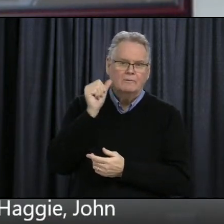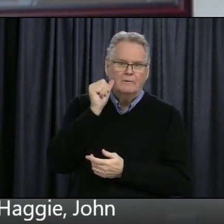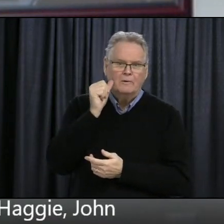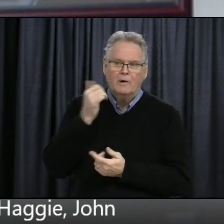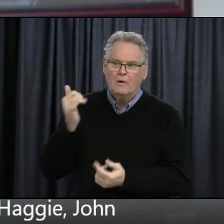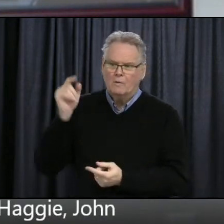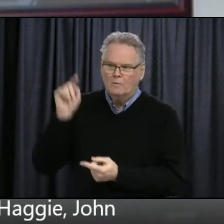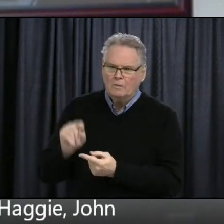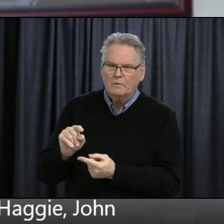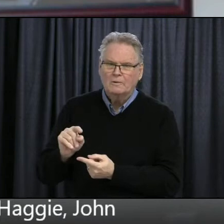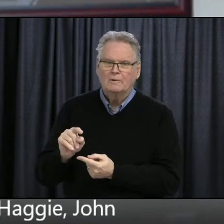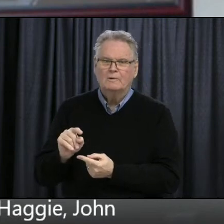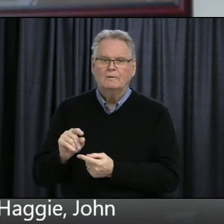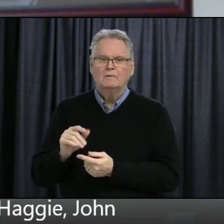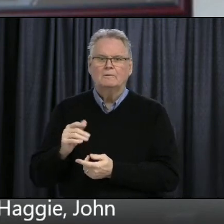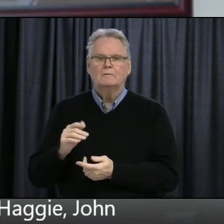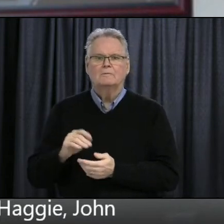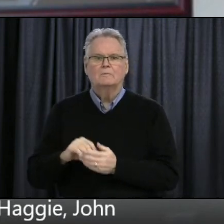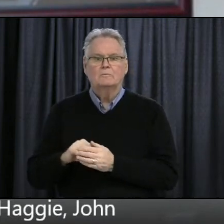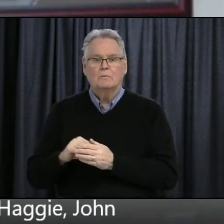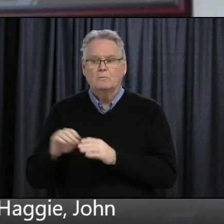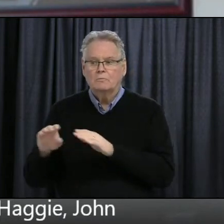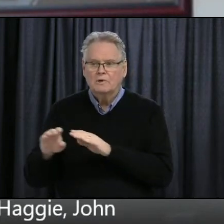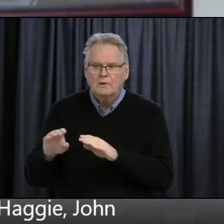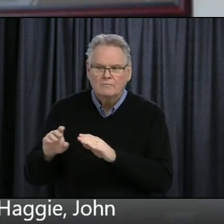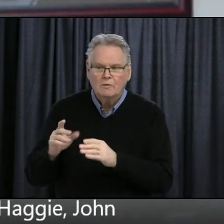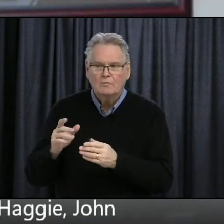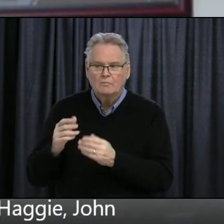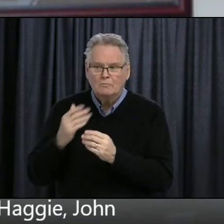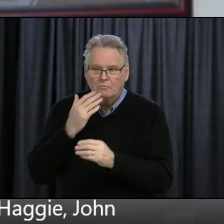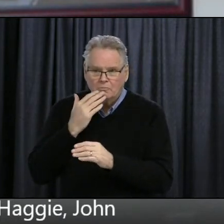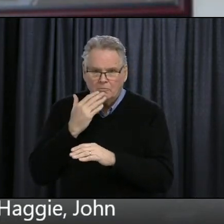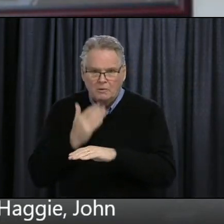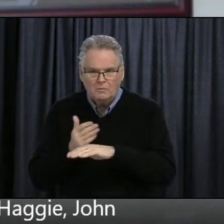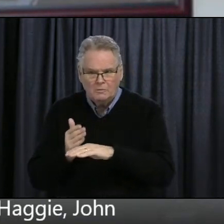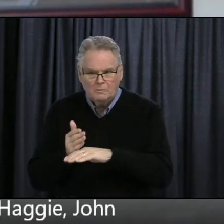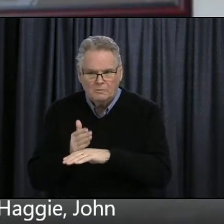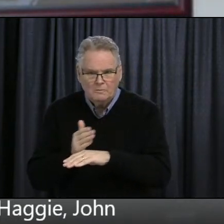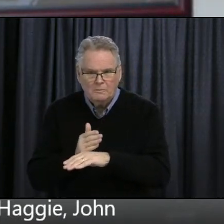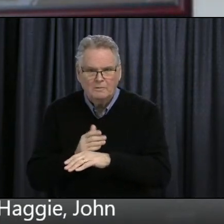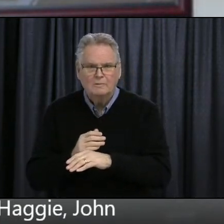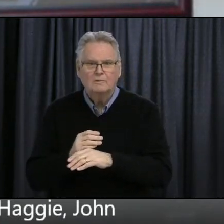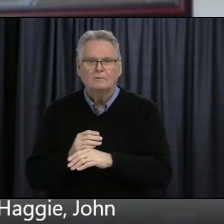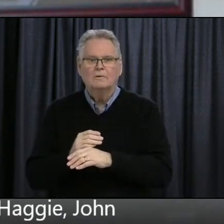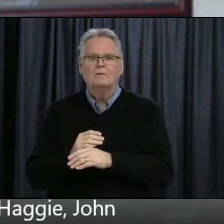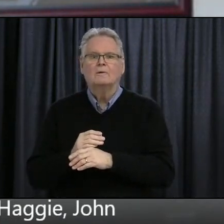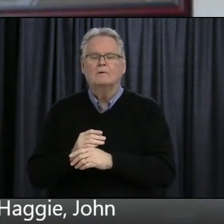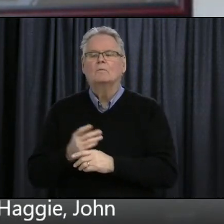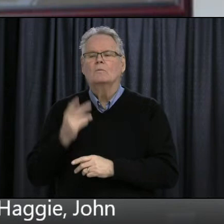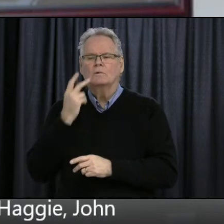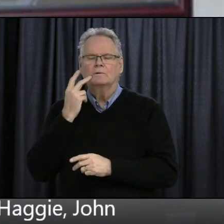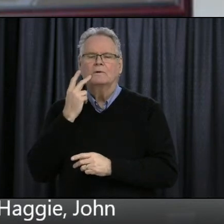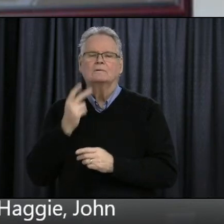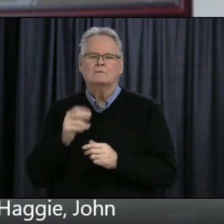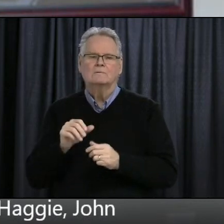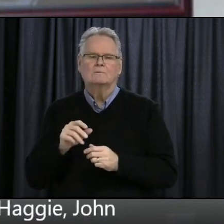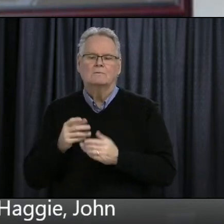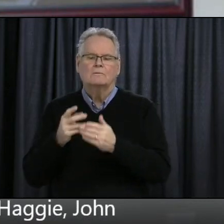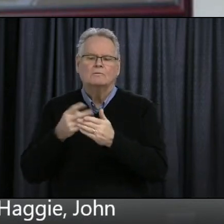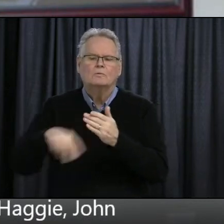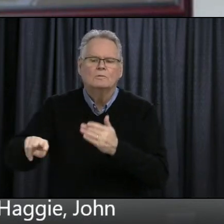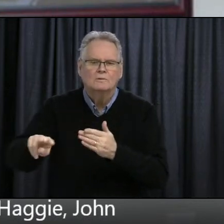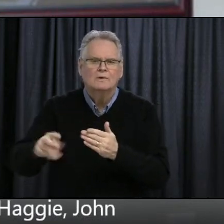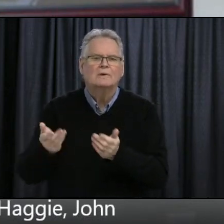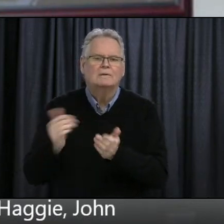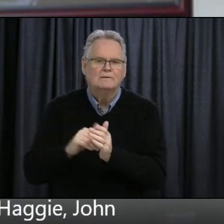do tomorrow. This is a time to persevere with what we know has worked in the past and is